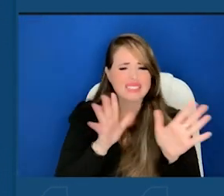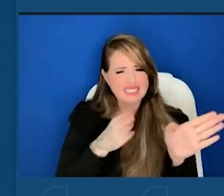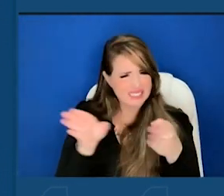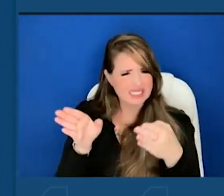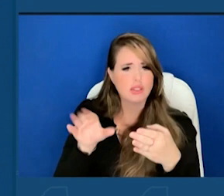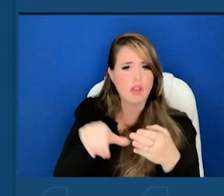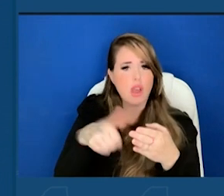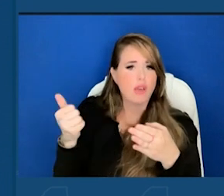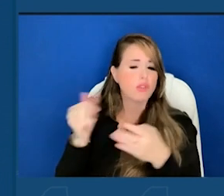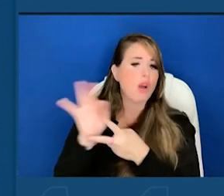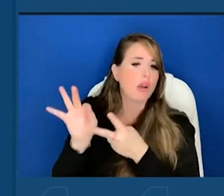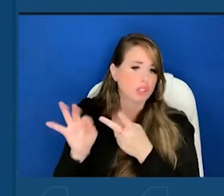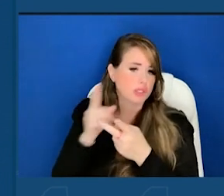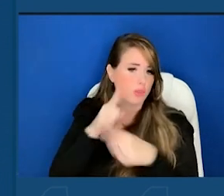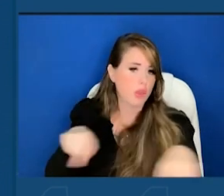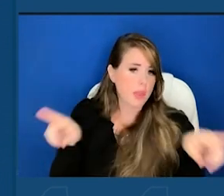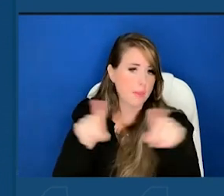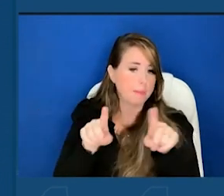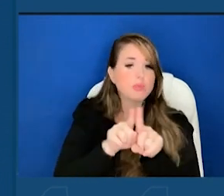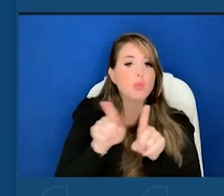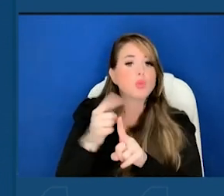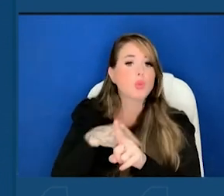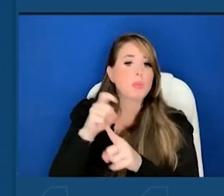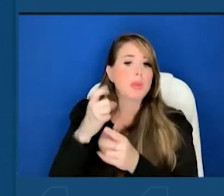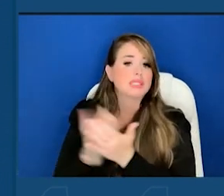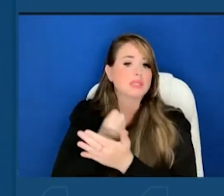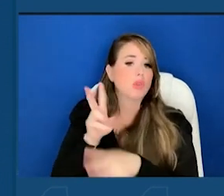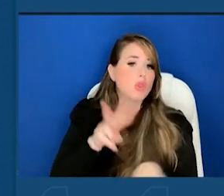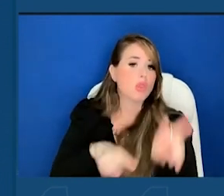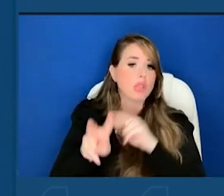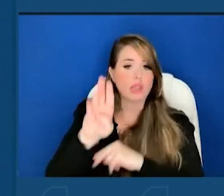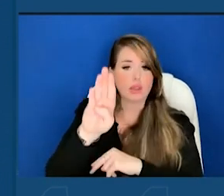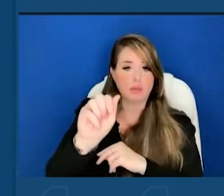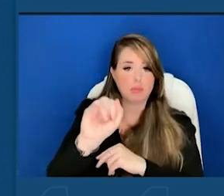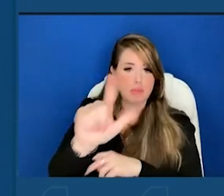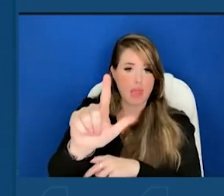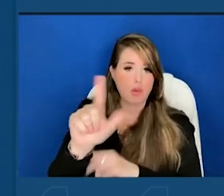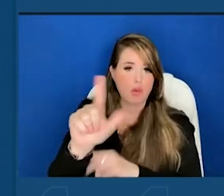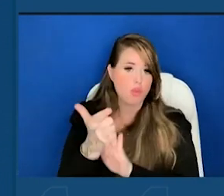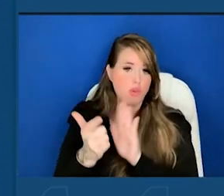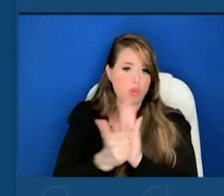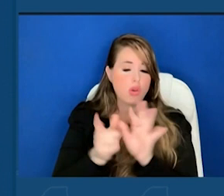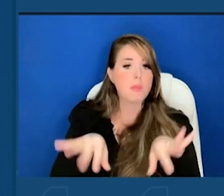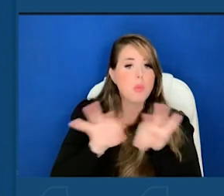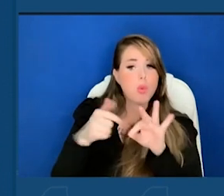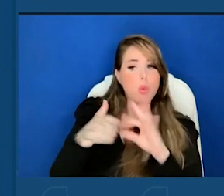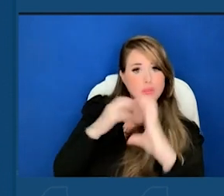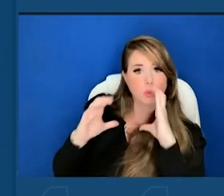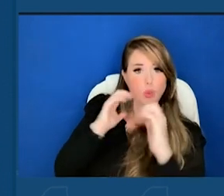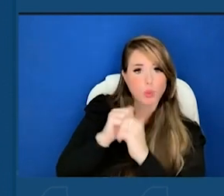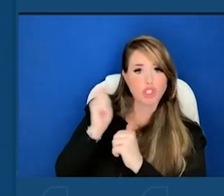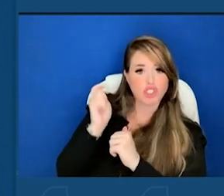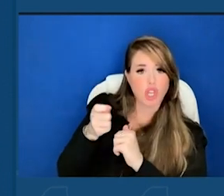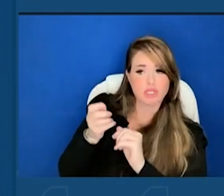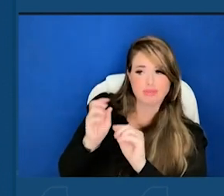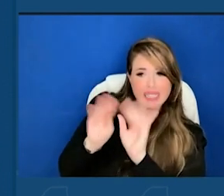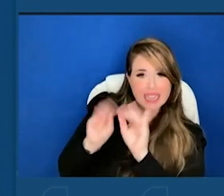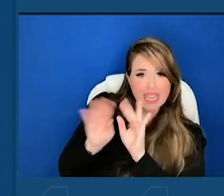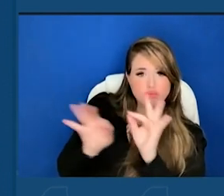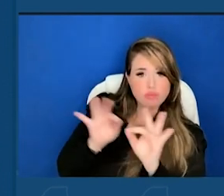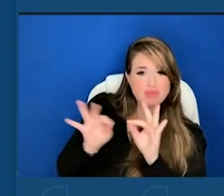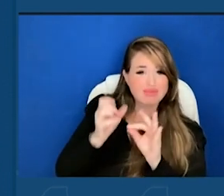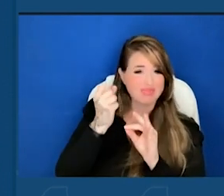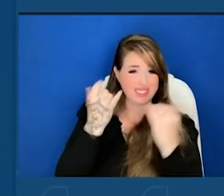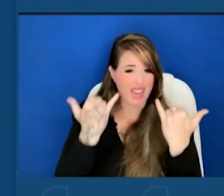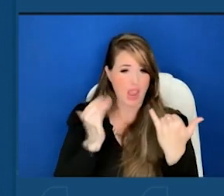sure that we're taking another look at our bail laws and giving judges the clarity they need, because right now there's an inconsistency in our bail laws.